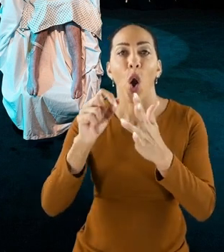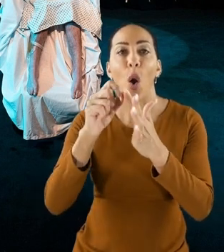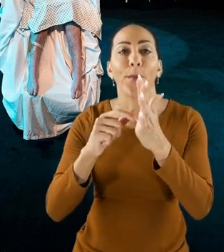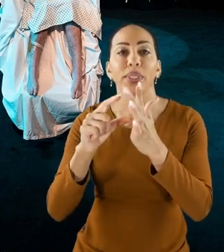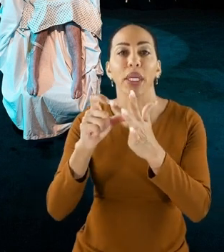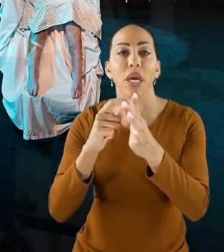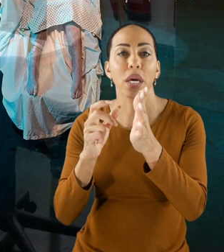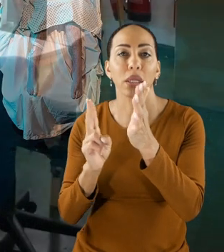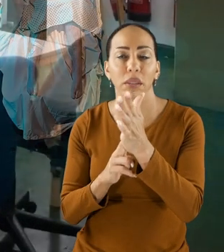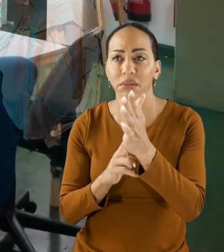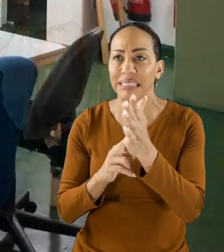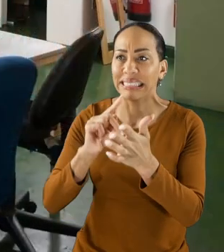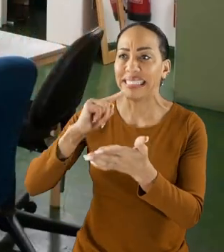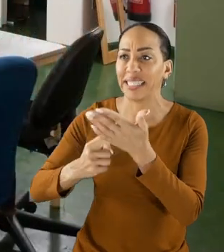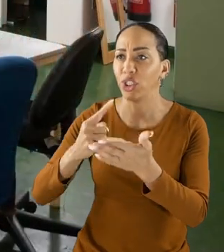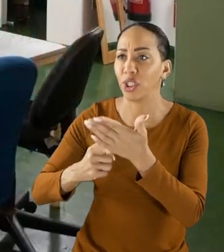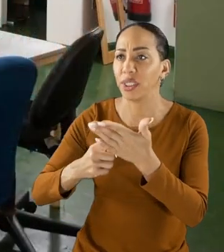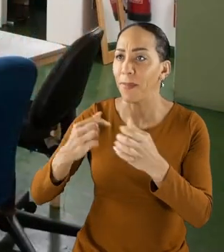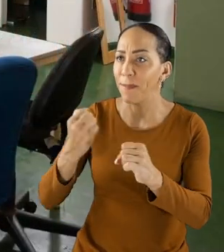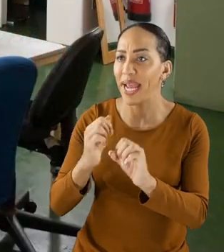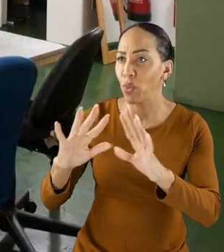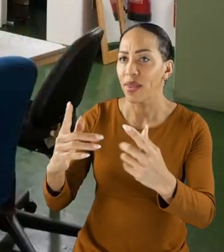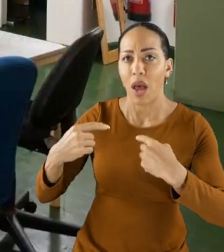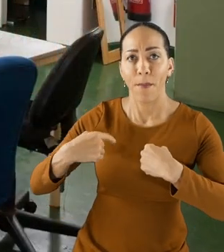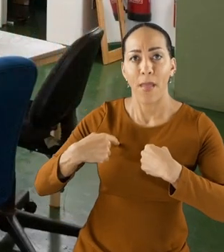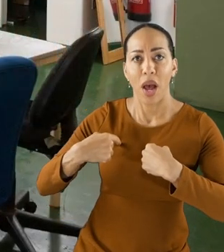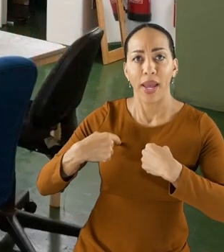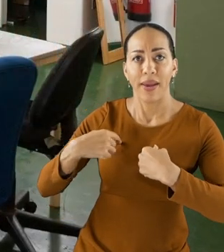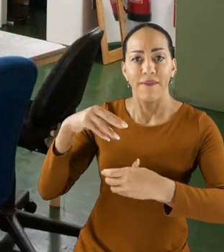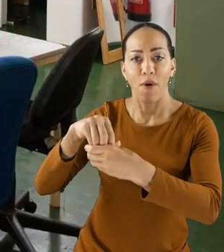without you. Now, in the live version,